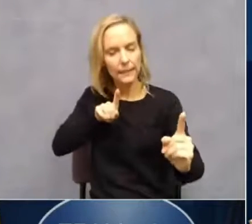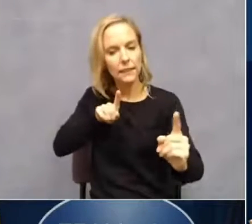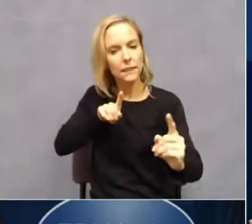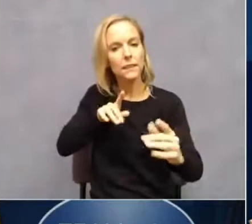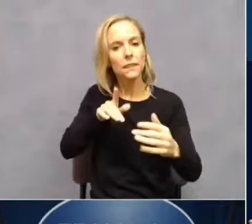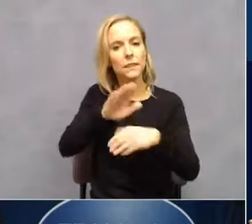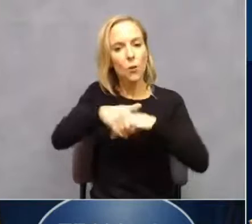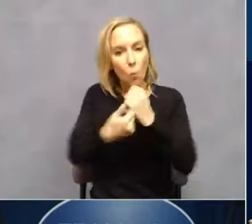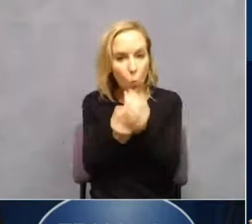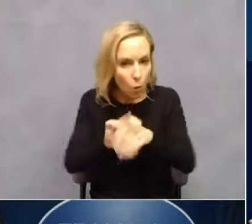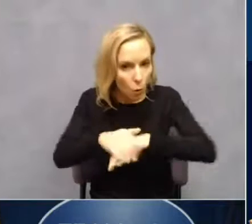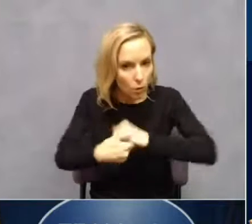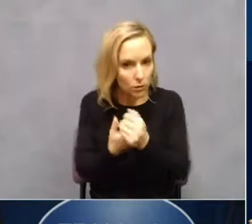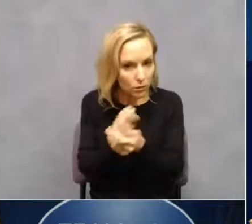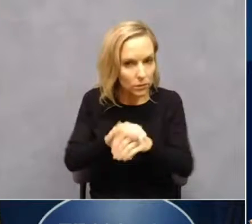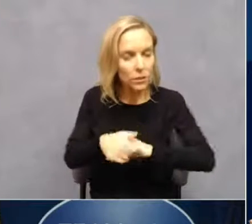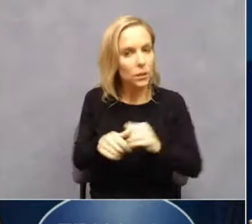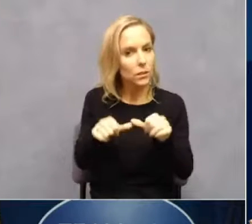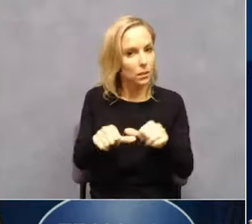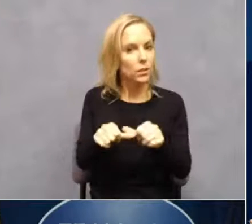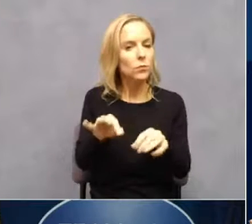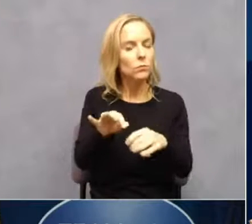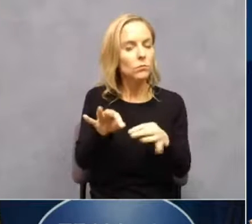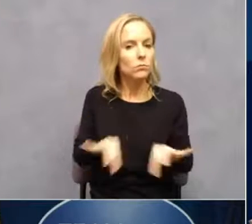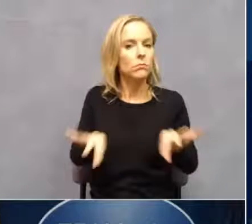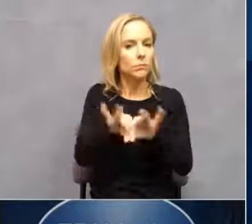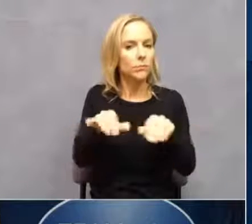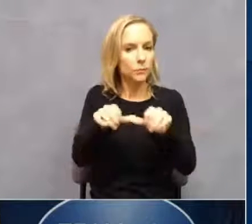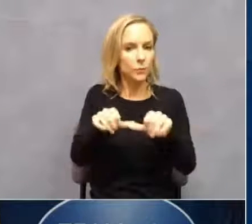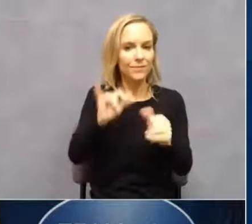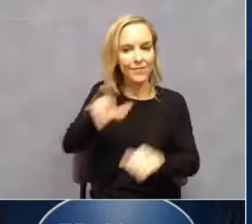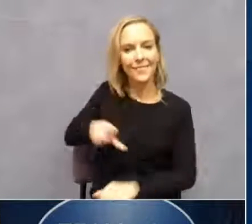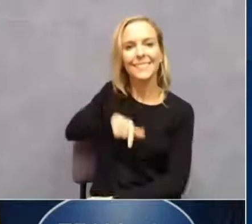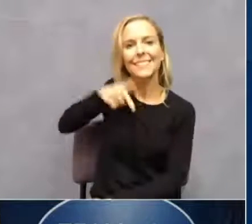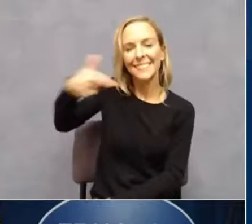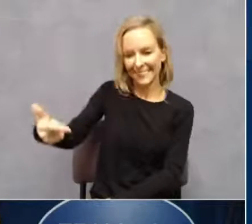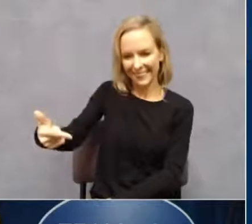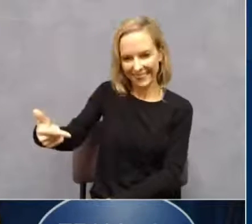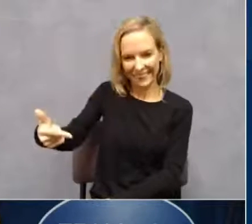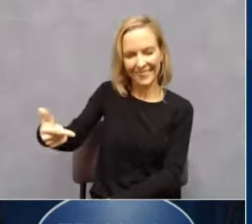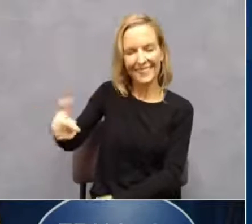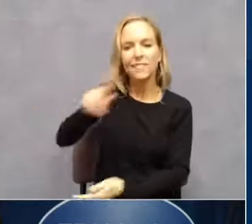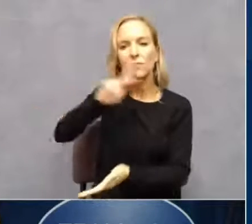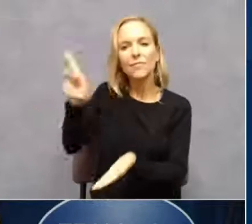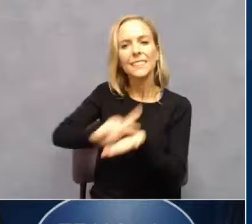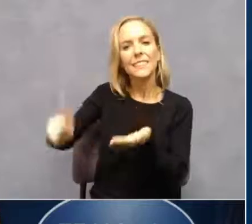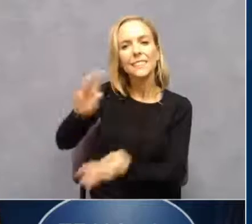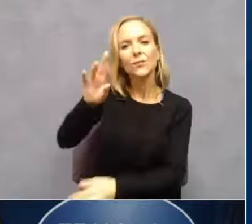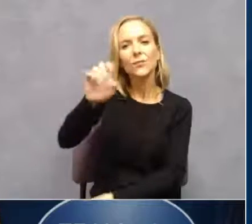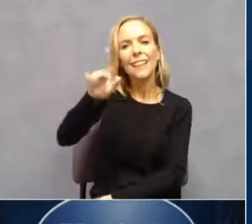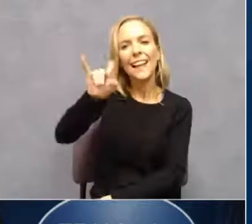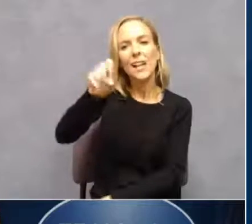hygiene. And I'm going to now turn it over to Secretary Friedlander.